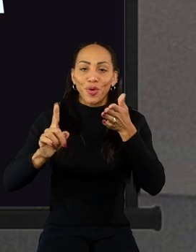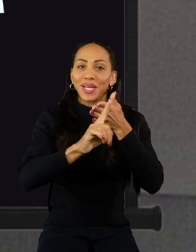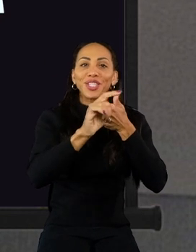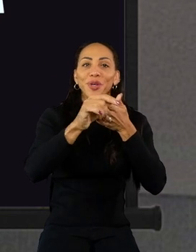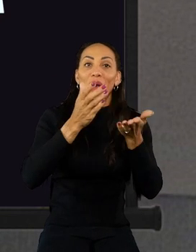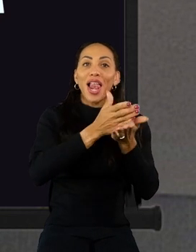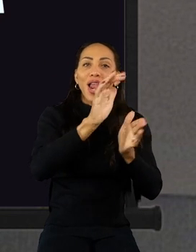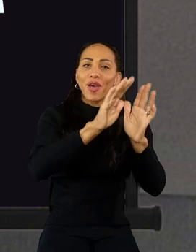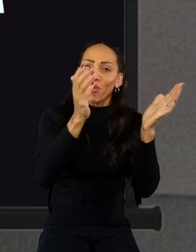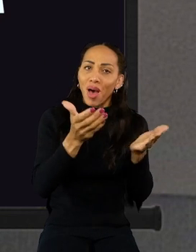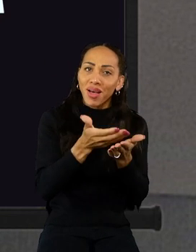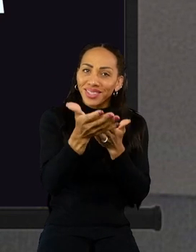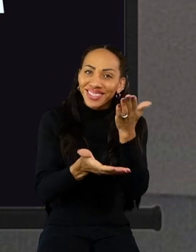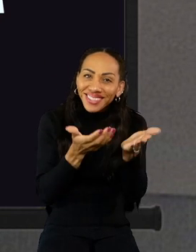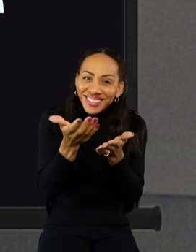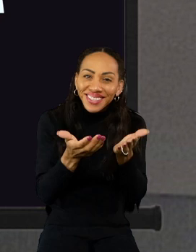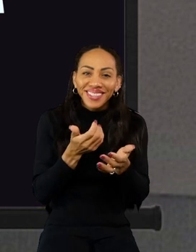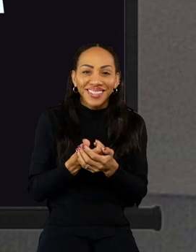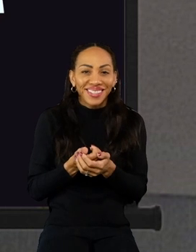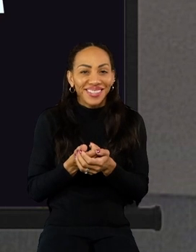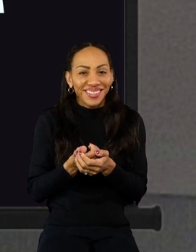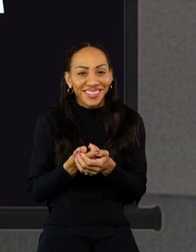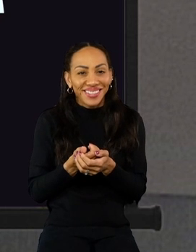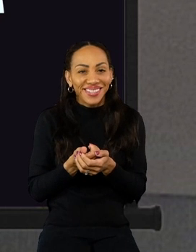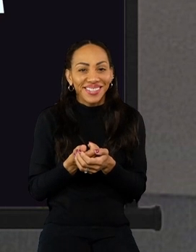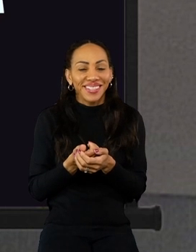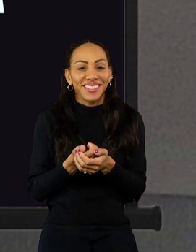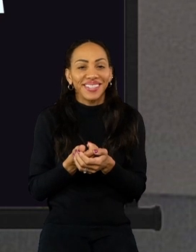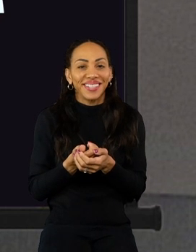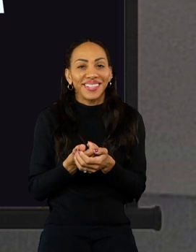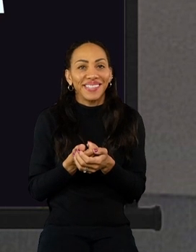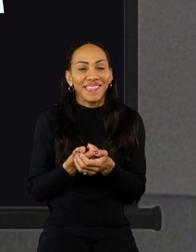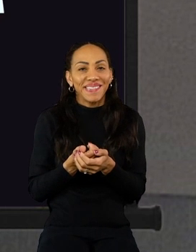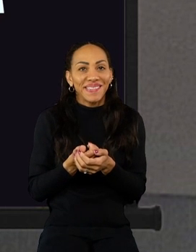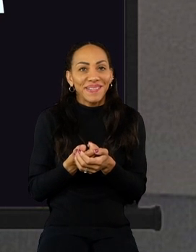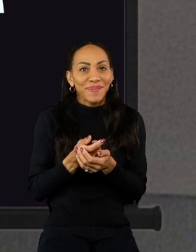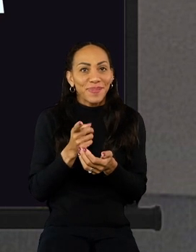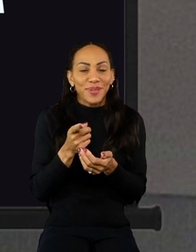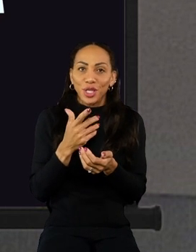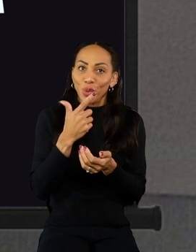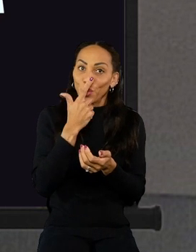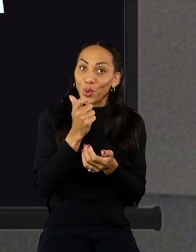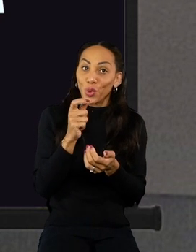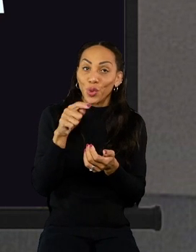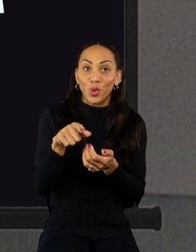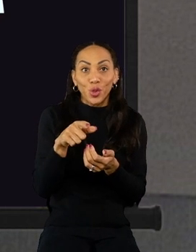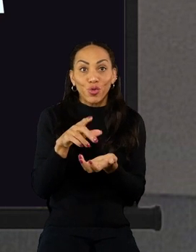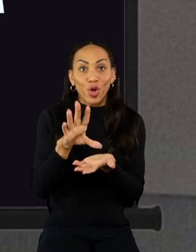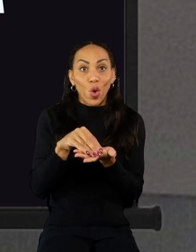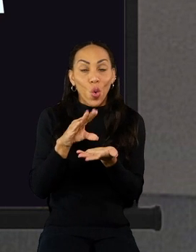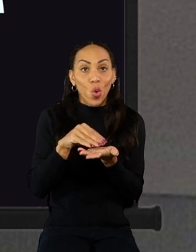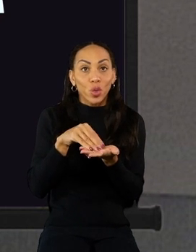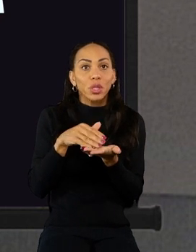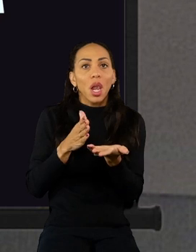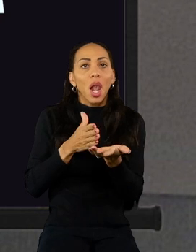happen. Is that, would that be a kind of, I mean, a lot of the work that is already on there is very much about documented works as such,